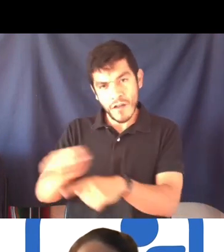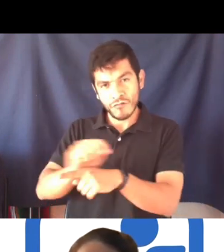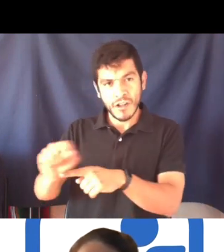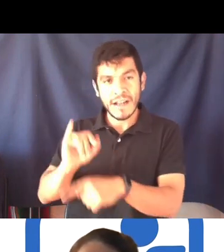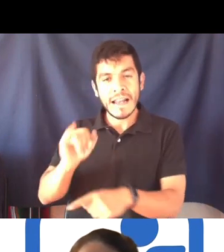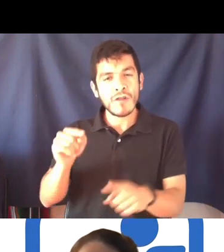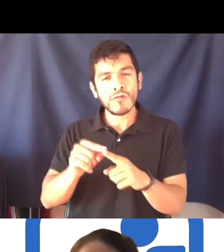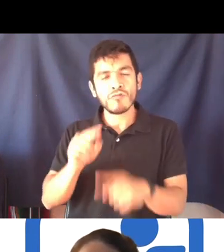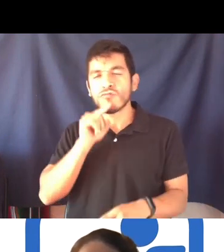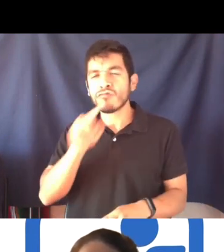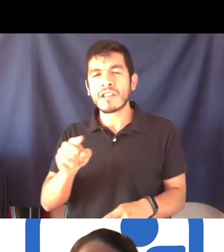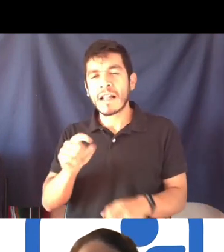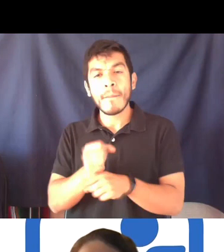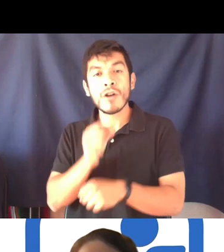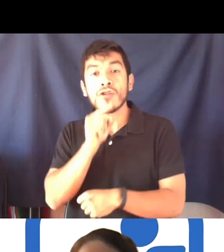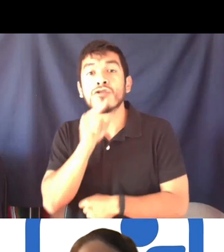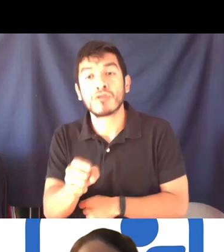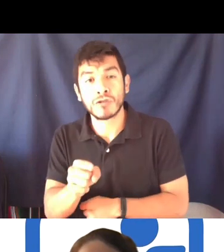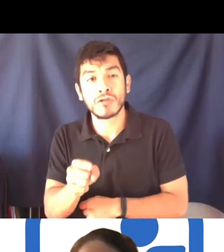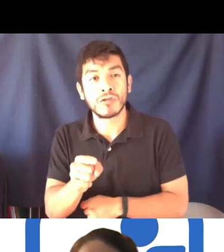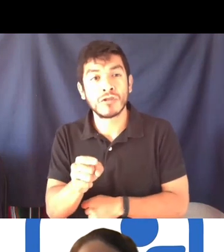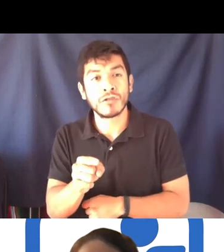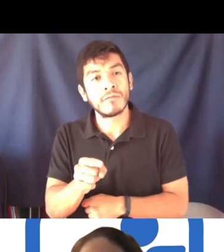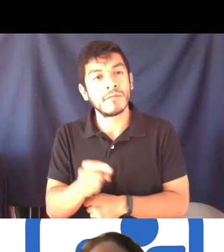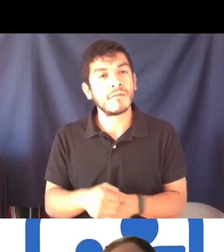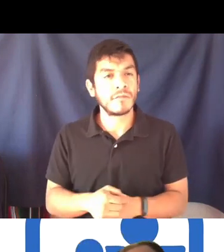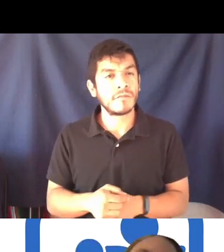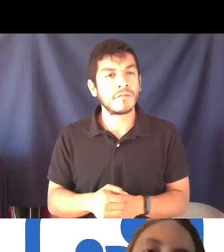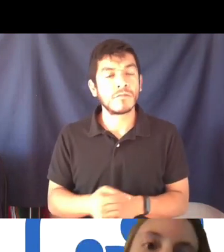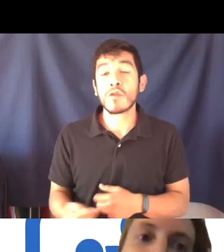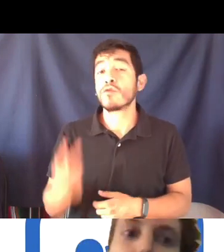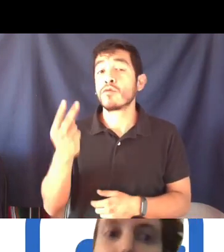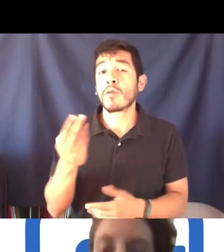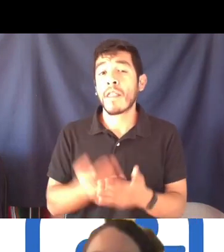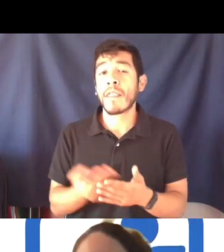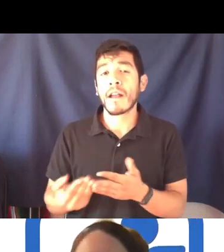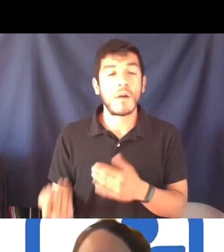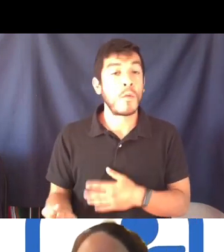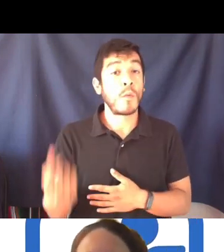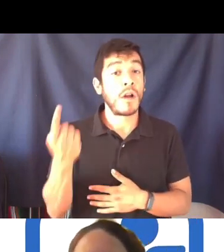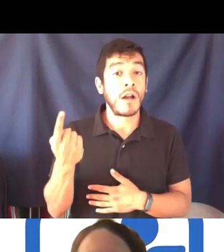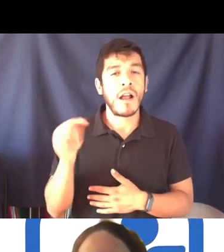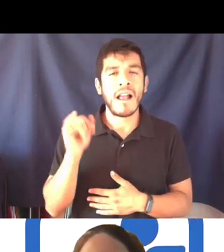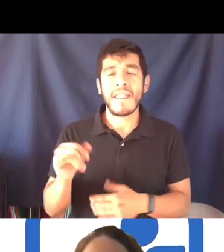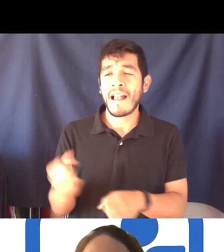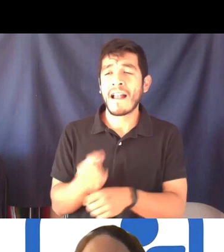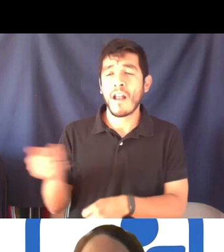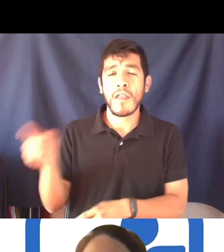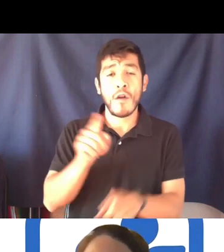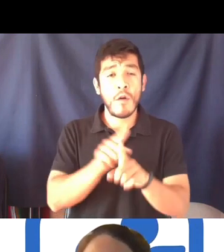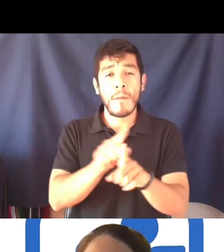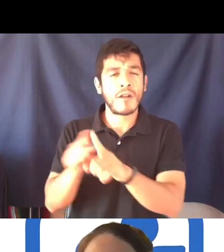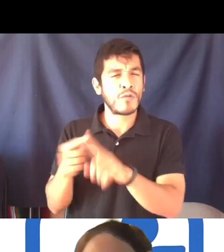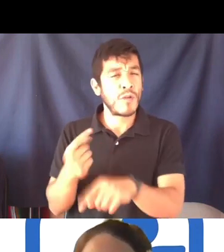to really ensure that, two things. One is that getting those mentors to